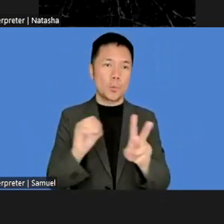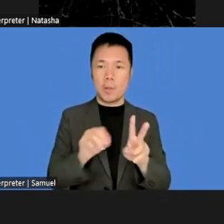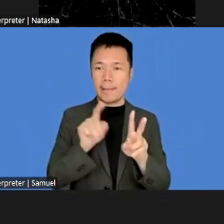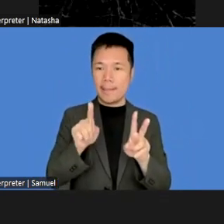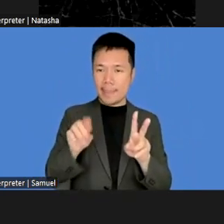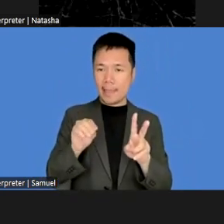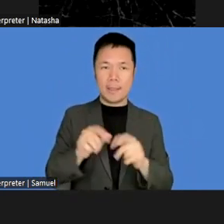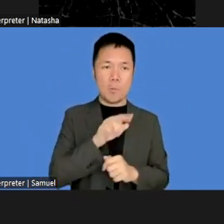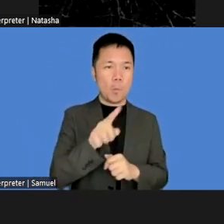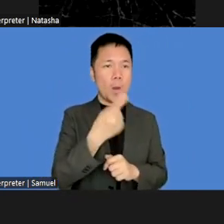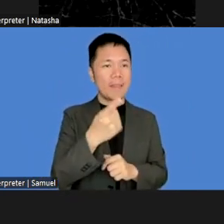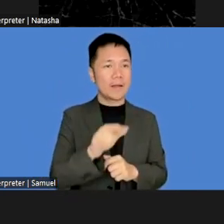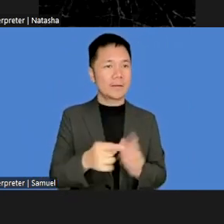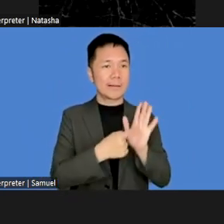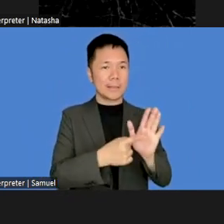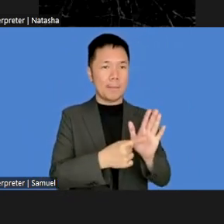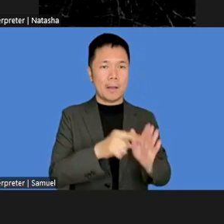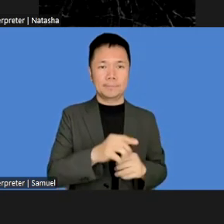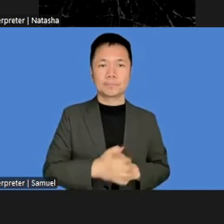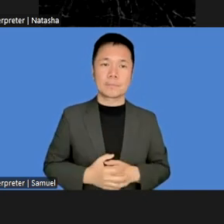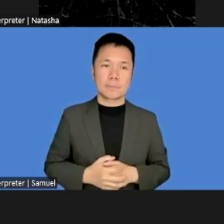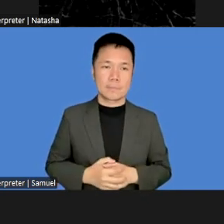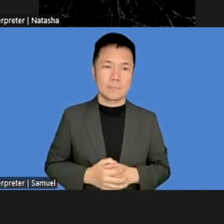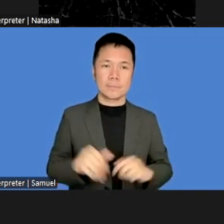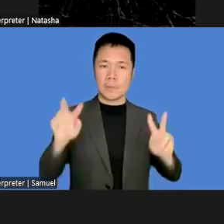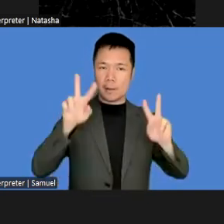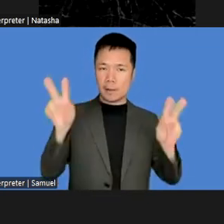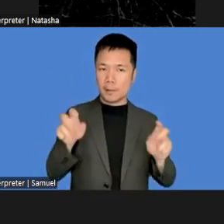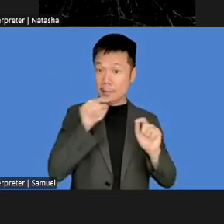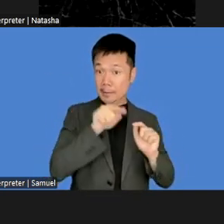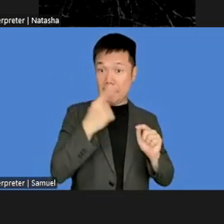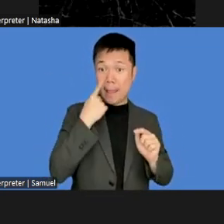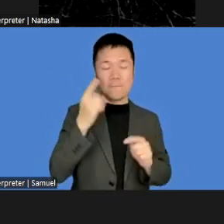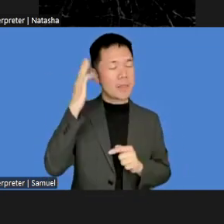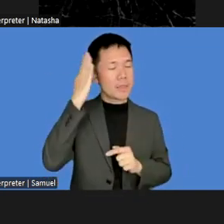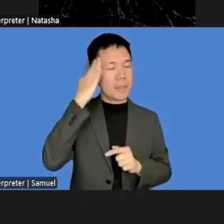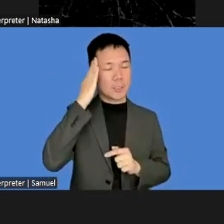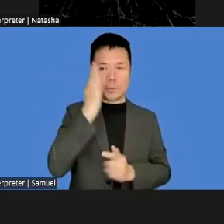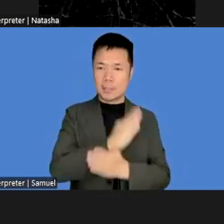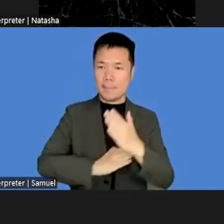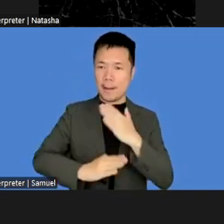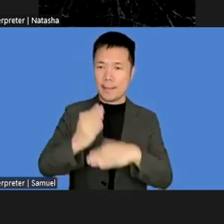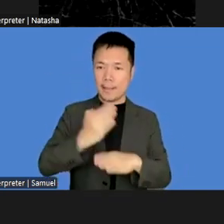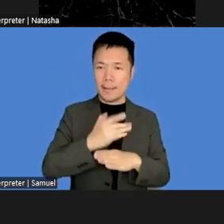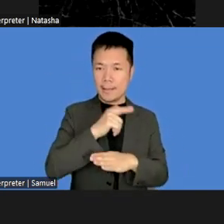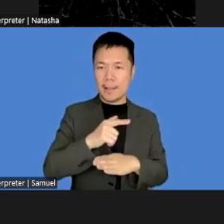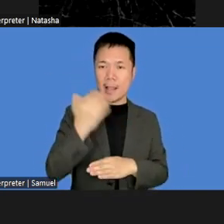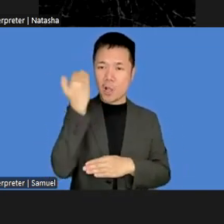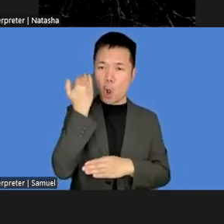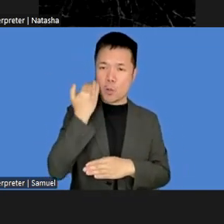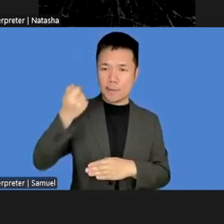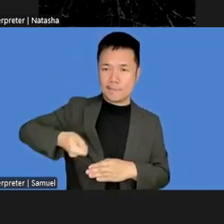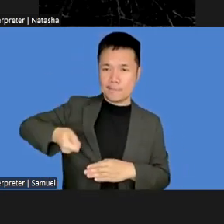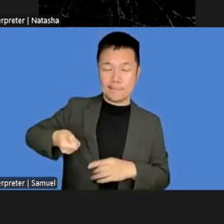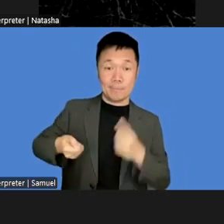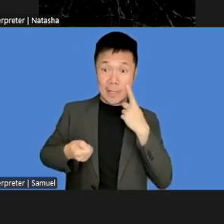case cited as the Western Cape Forum for Intellectual Disability case. And in that particular case, it was established